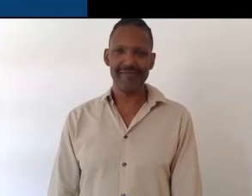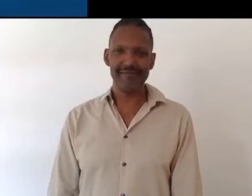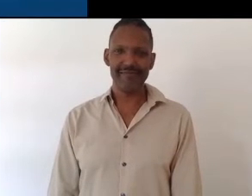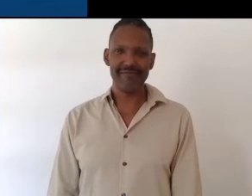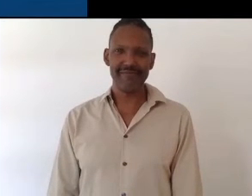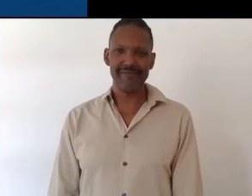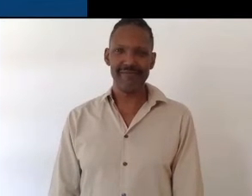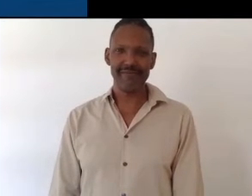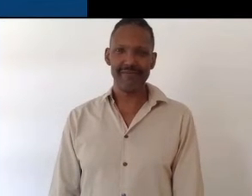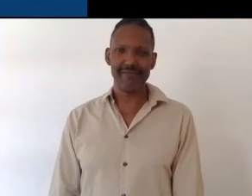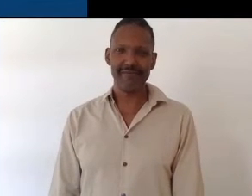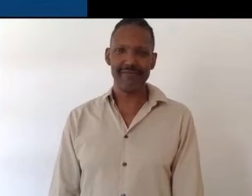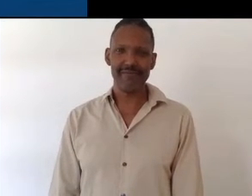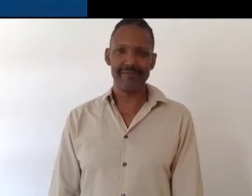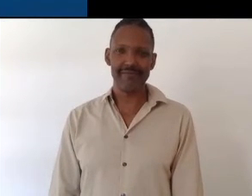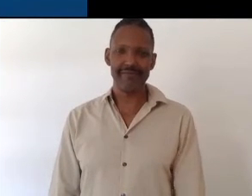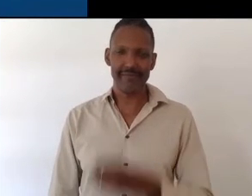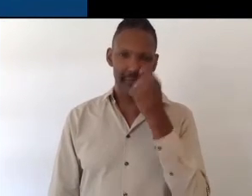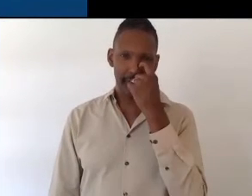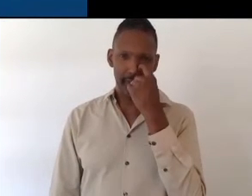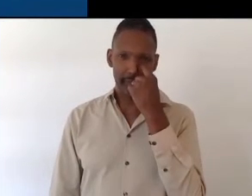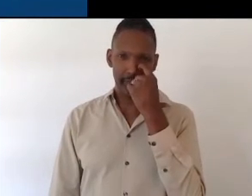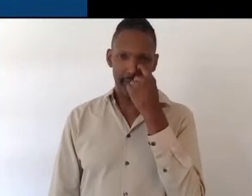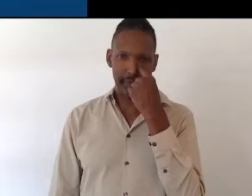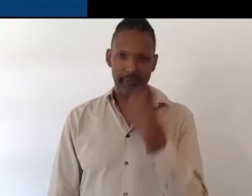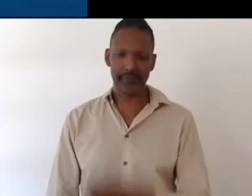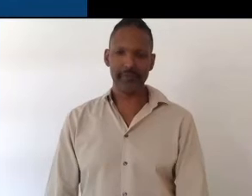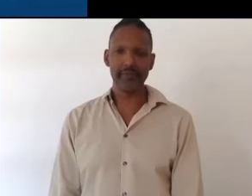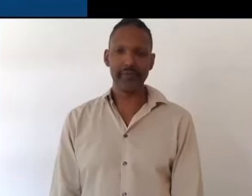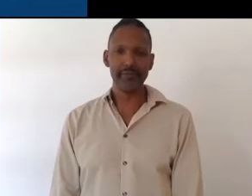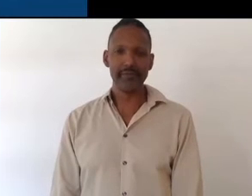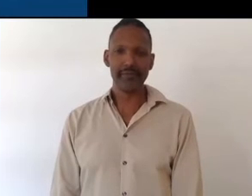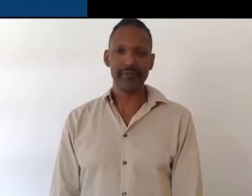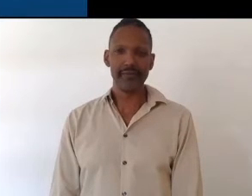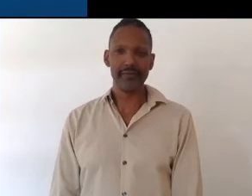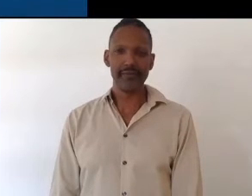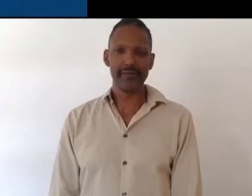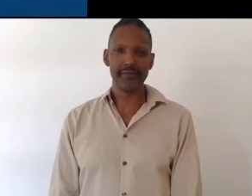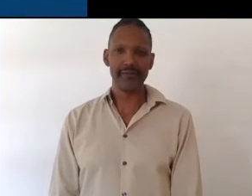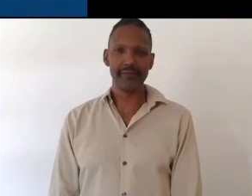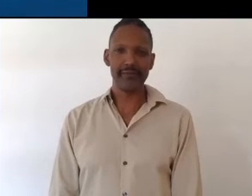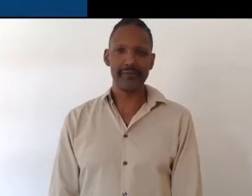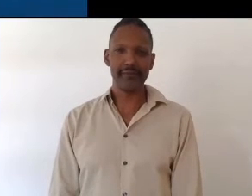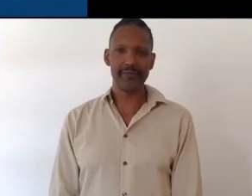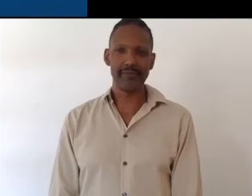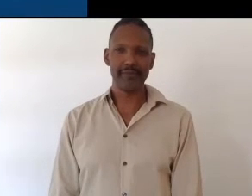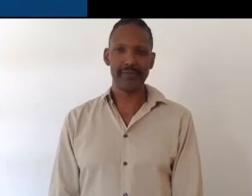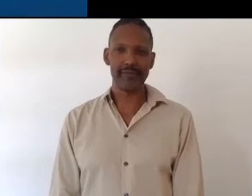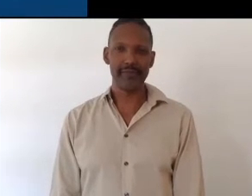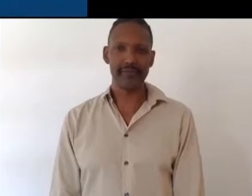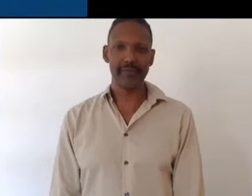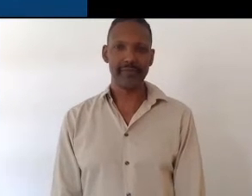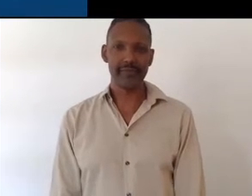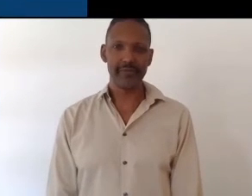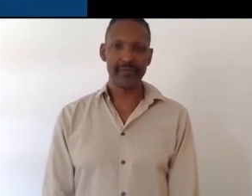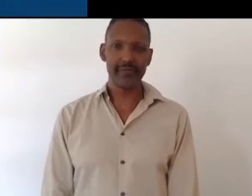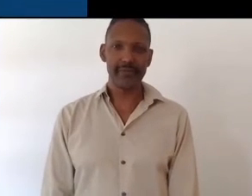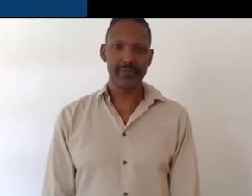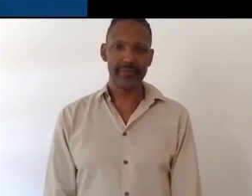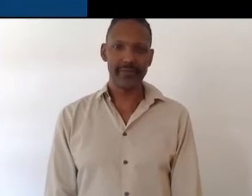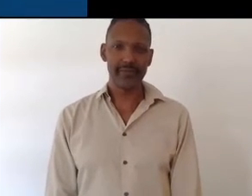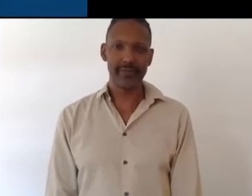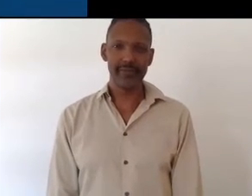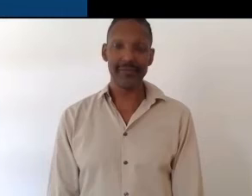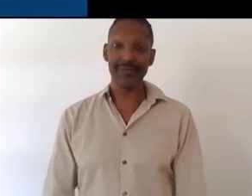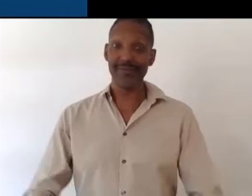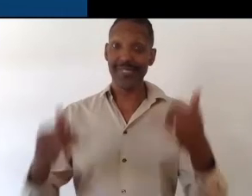The teacher had started an investigation into sound, having students pat drums,